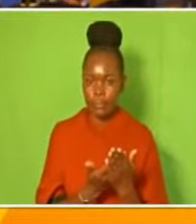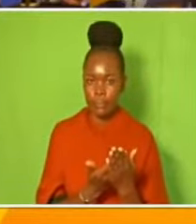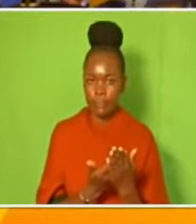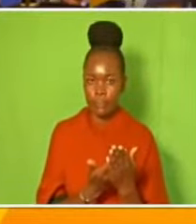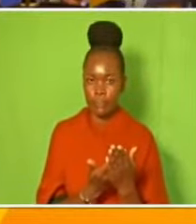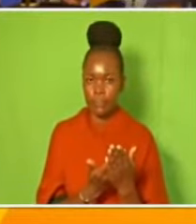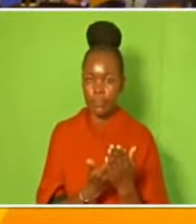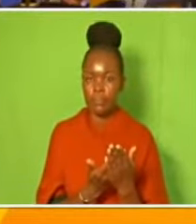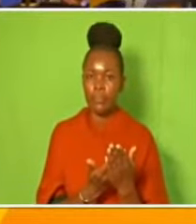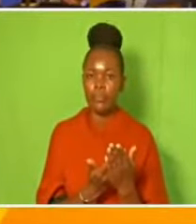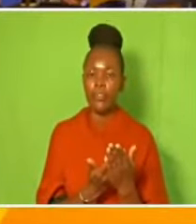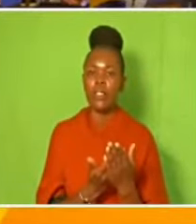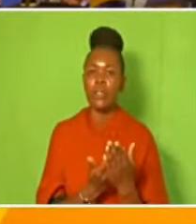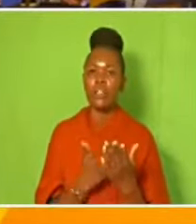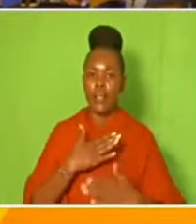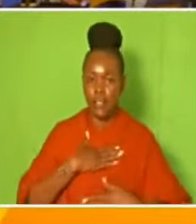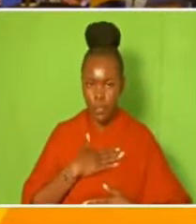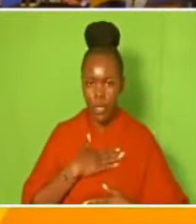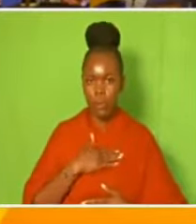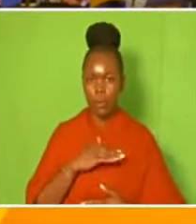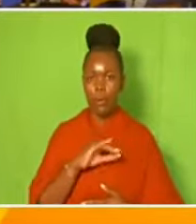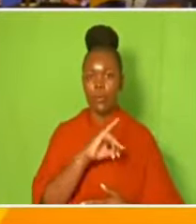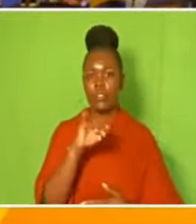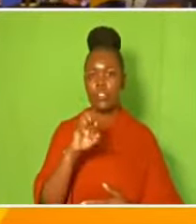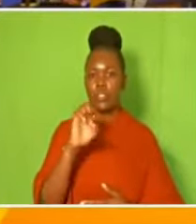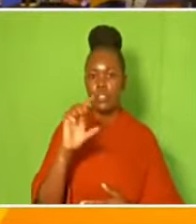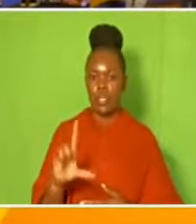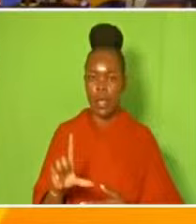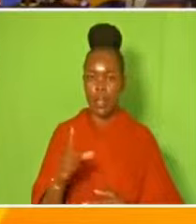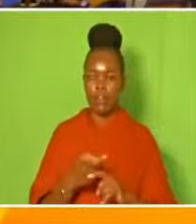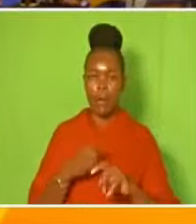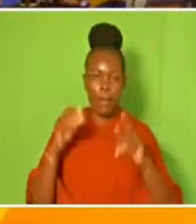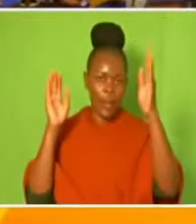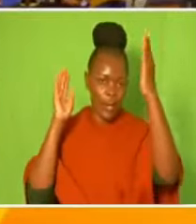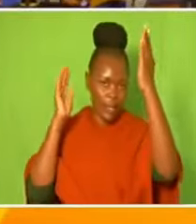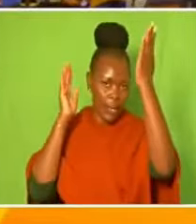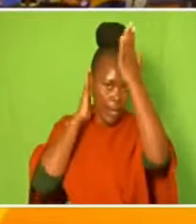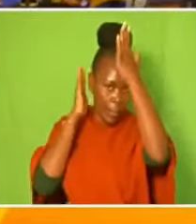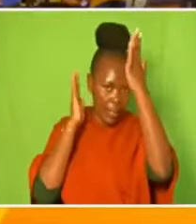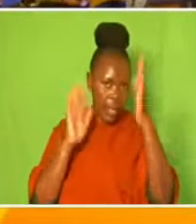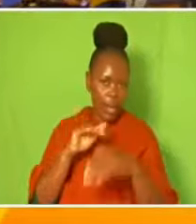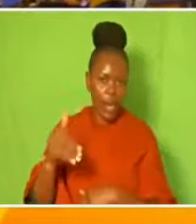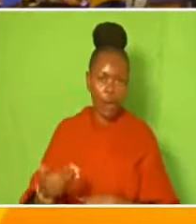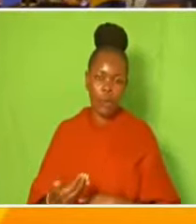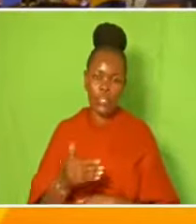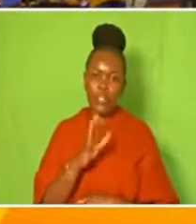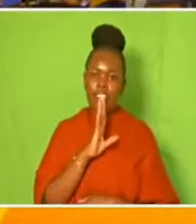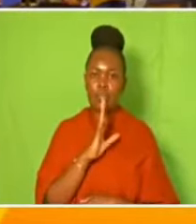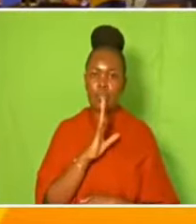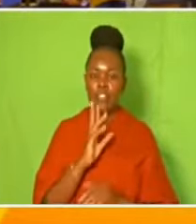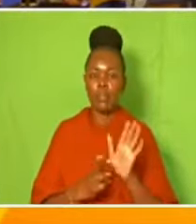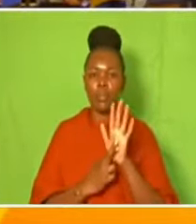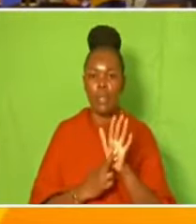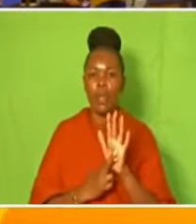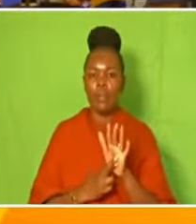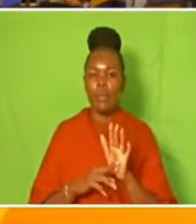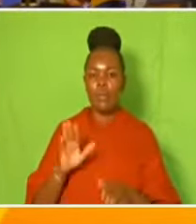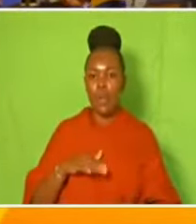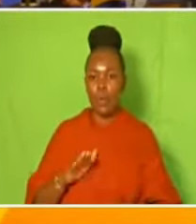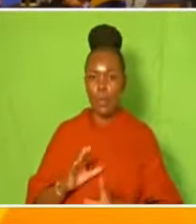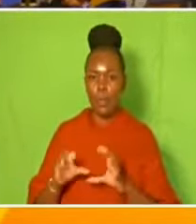that the Honorable Jael Omnyangoli from Kakamega County speaks on behalf of the Women League.